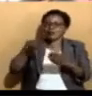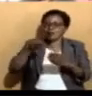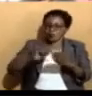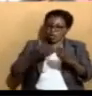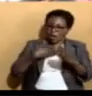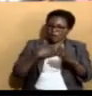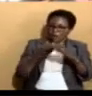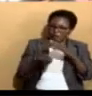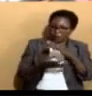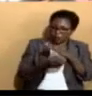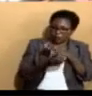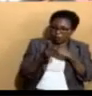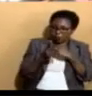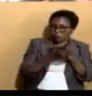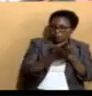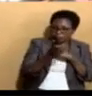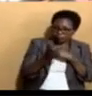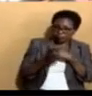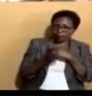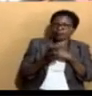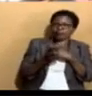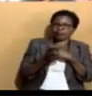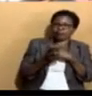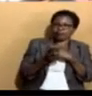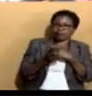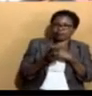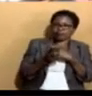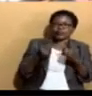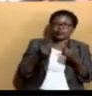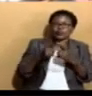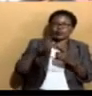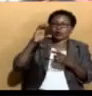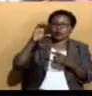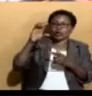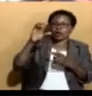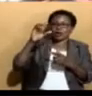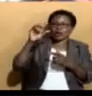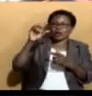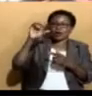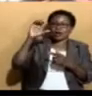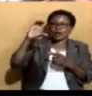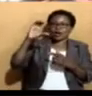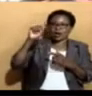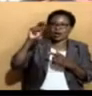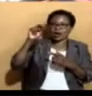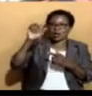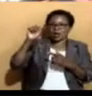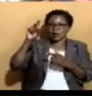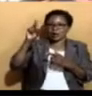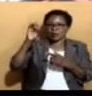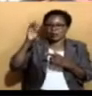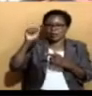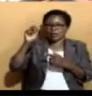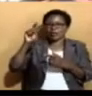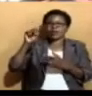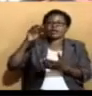you, my lords, to the Canadian case of the Supreme Court of